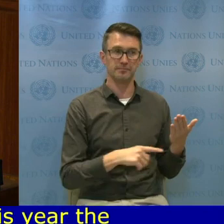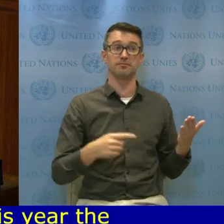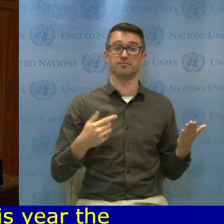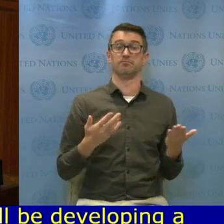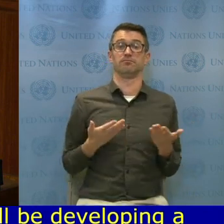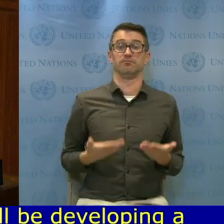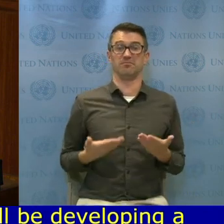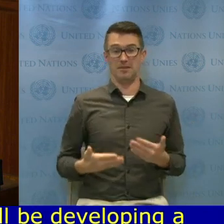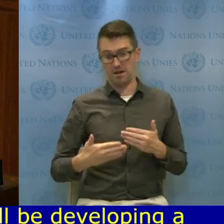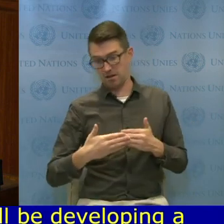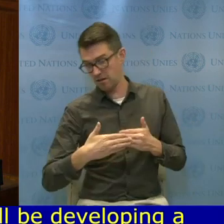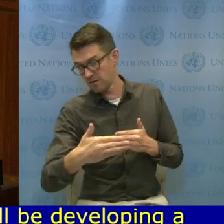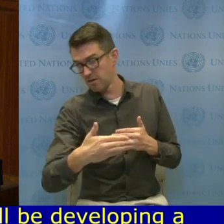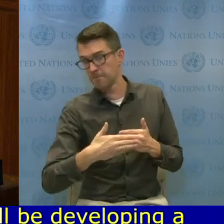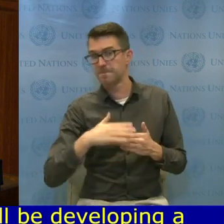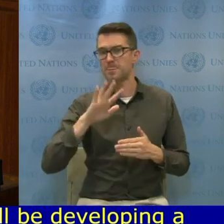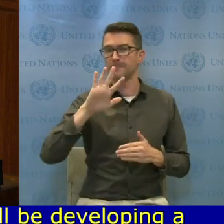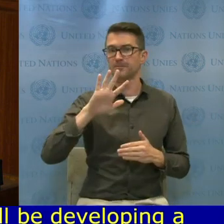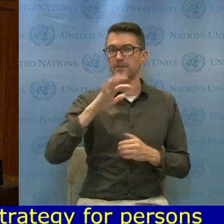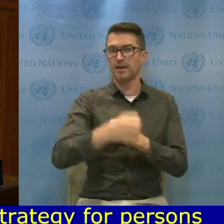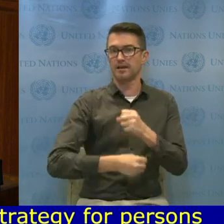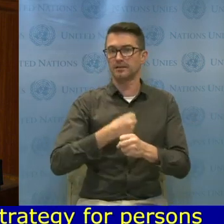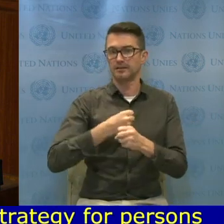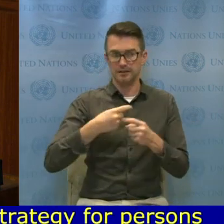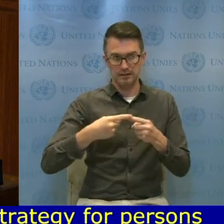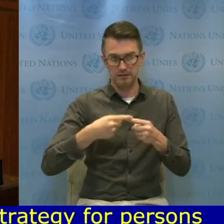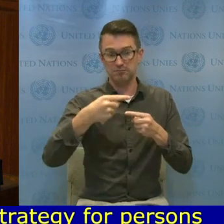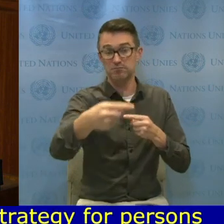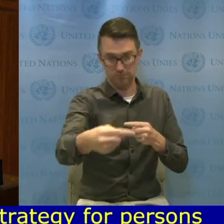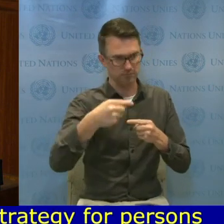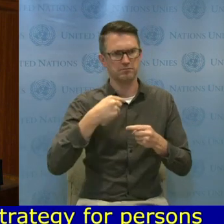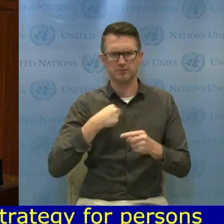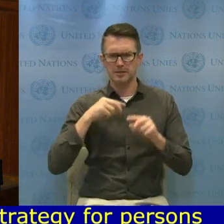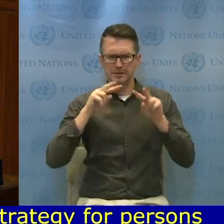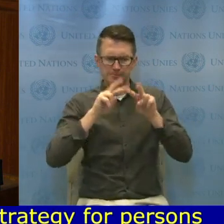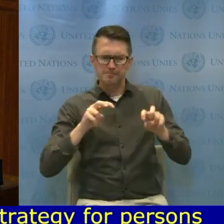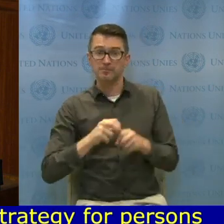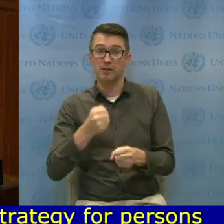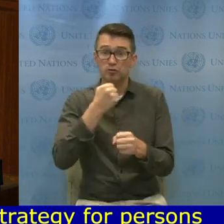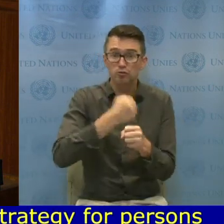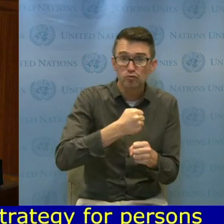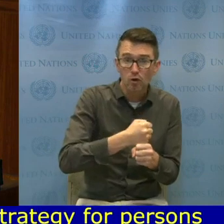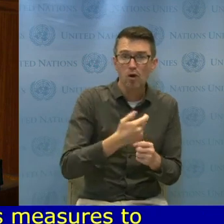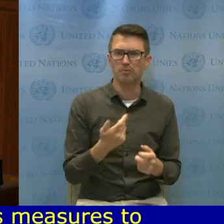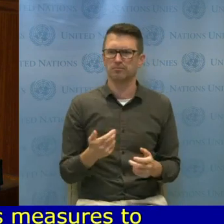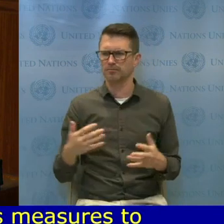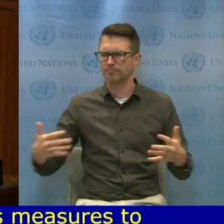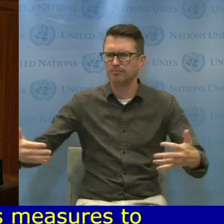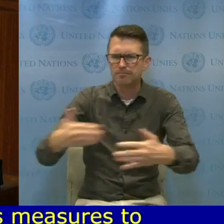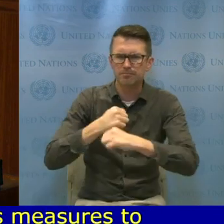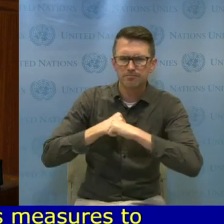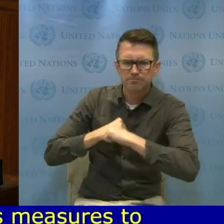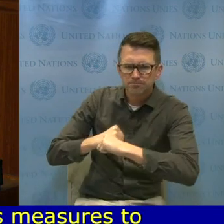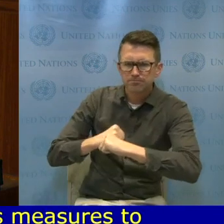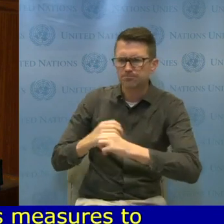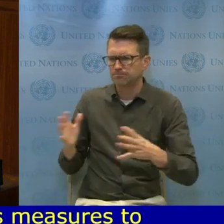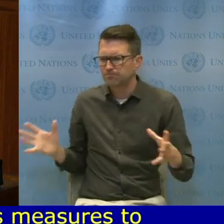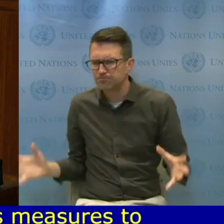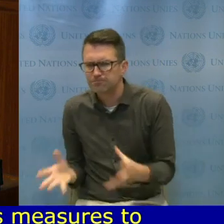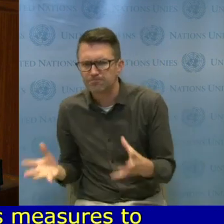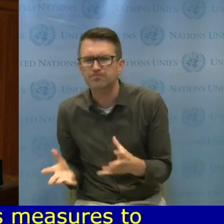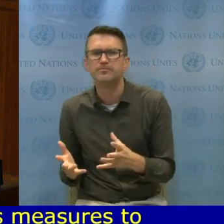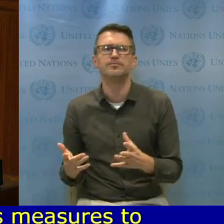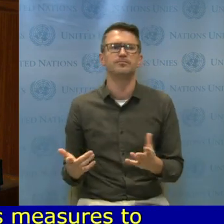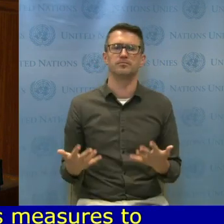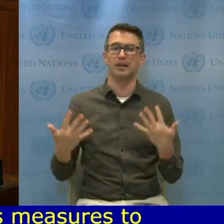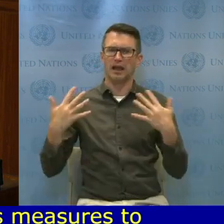education, employment, justice, protection, care, social insurance, and social assistance, which is also part of our national priority